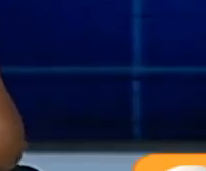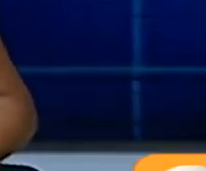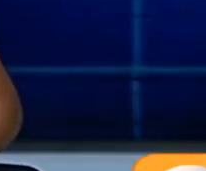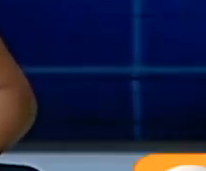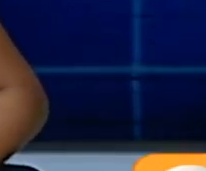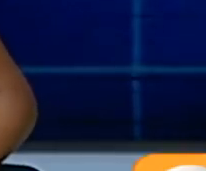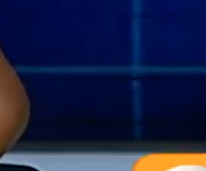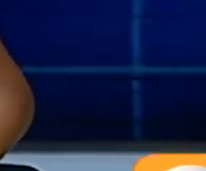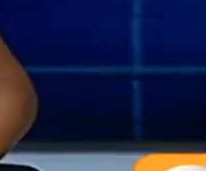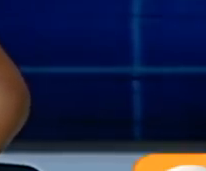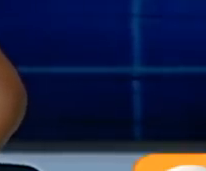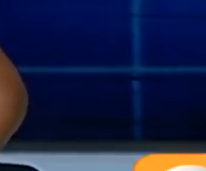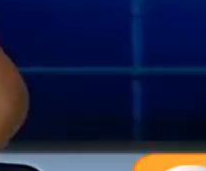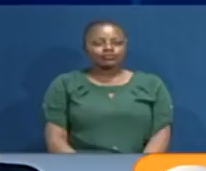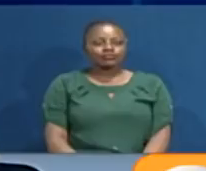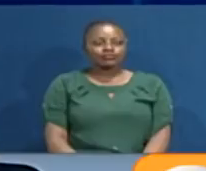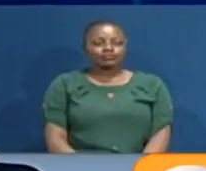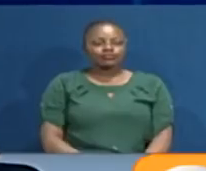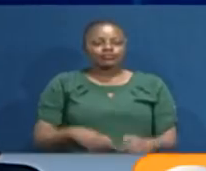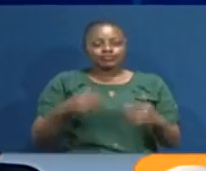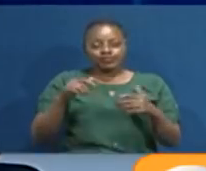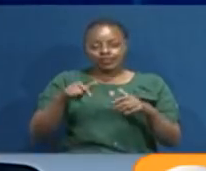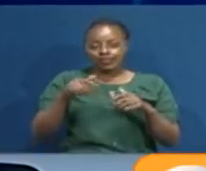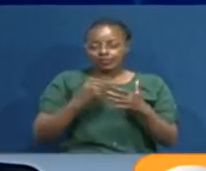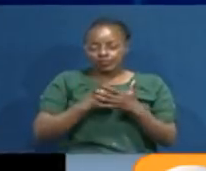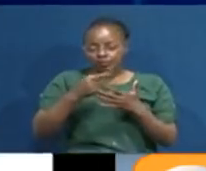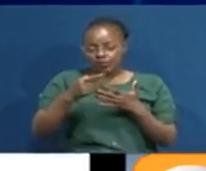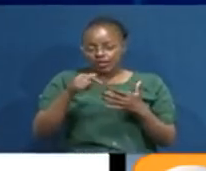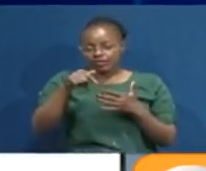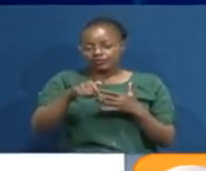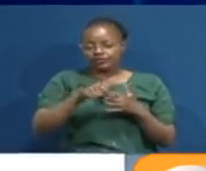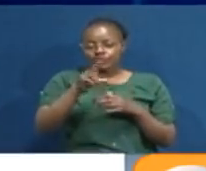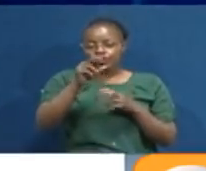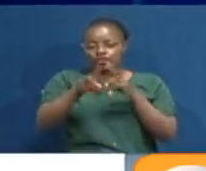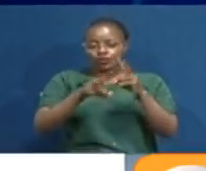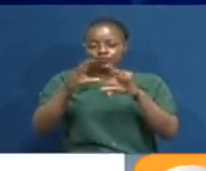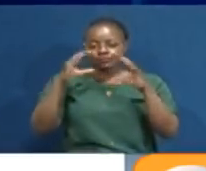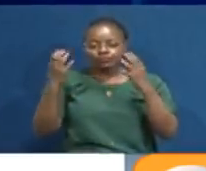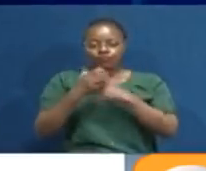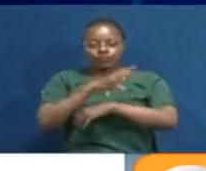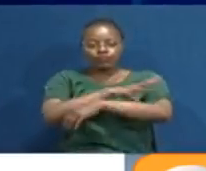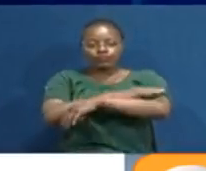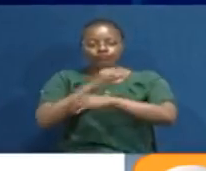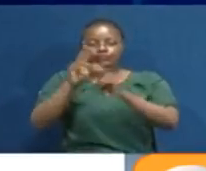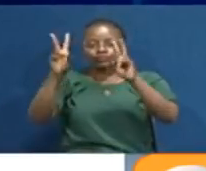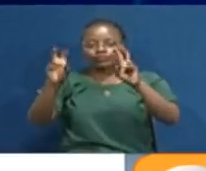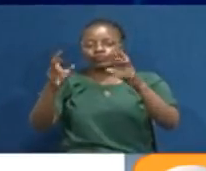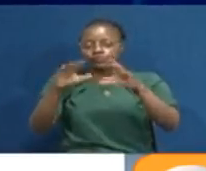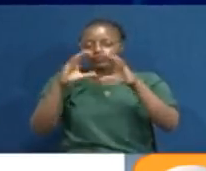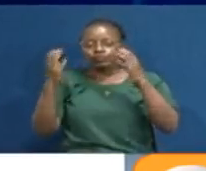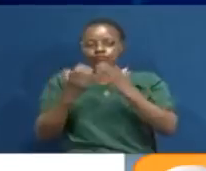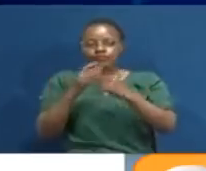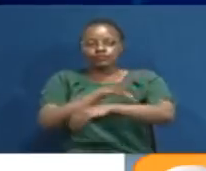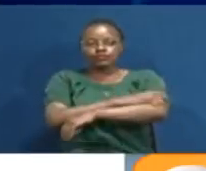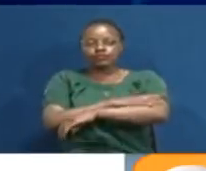Many thanks for staying with us. Now, this week, the world marked World Hypertension Day 2022. The theme of this year's World Hypertension Day